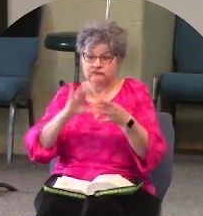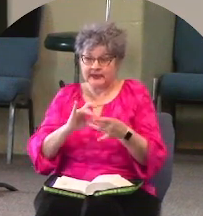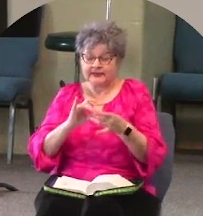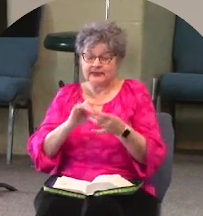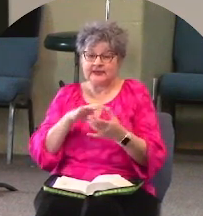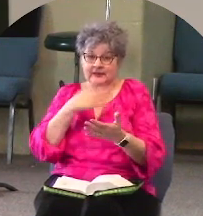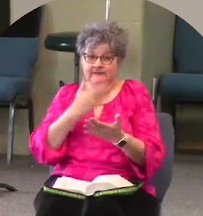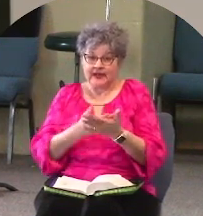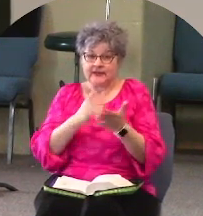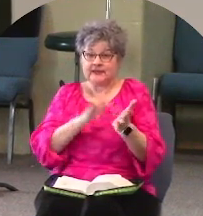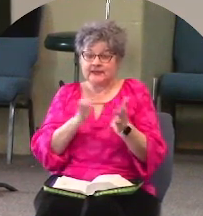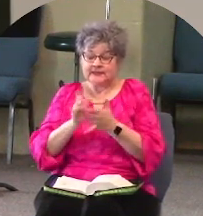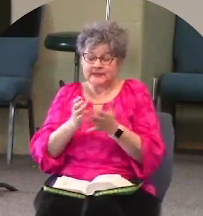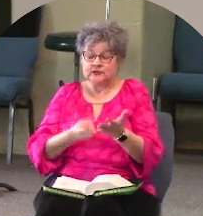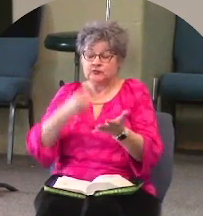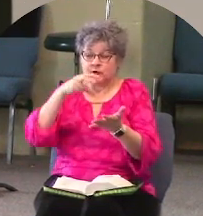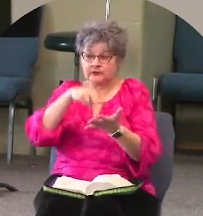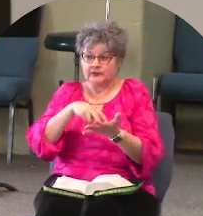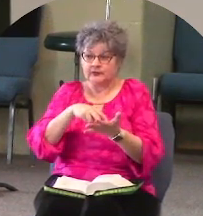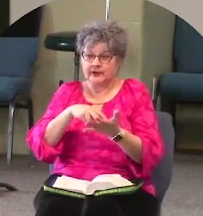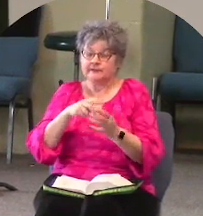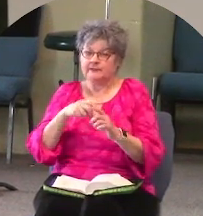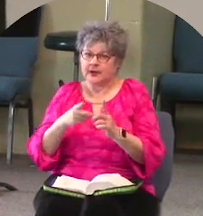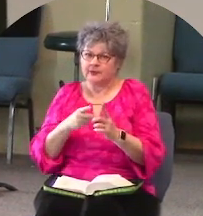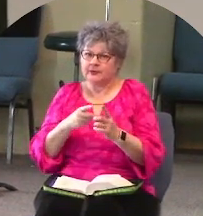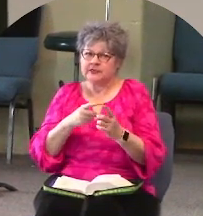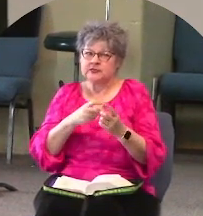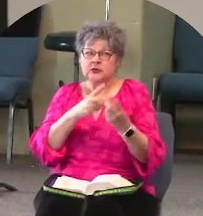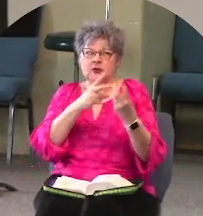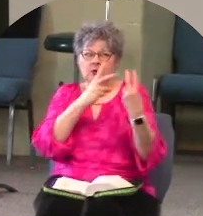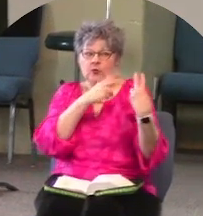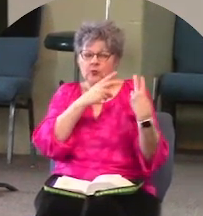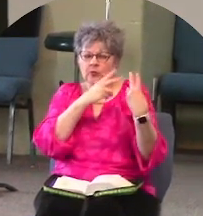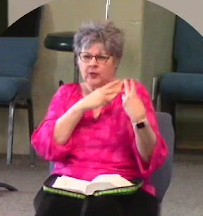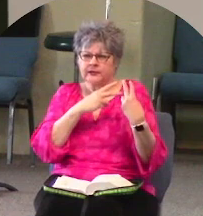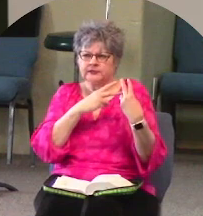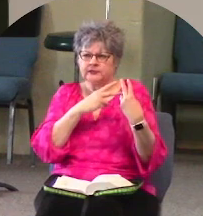rose from the grave. And yet, we just watched a video that